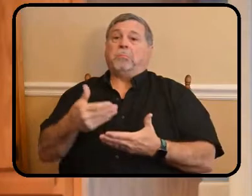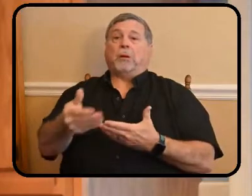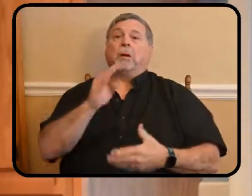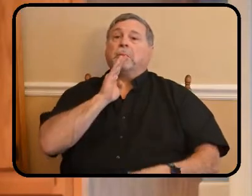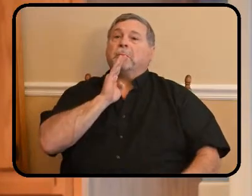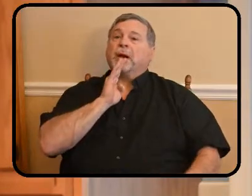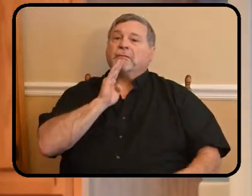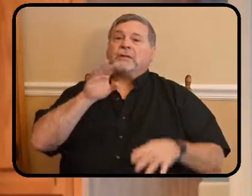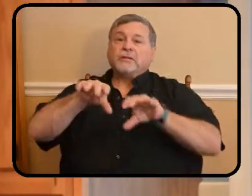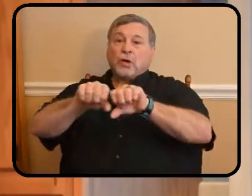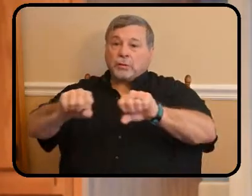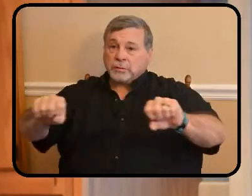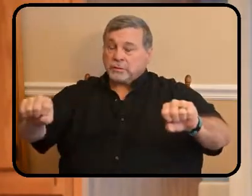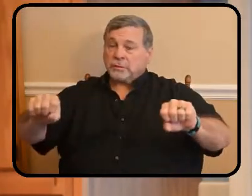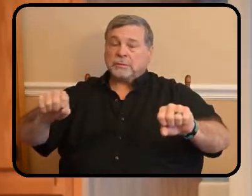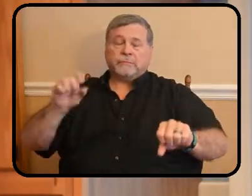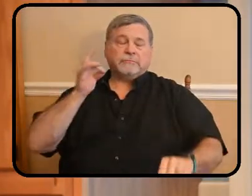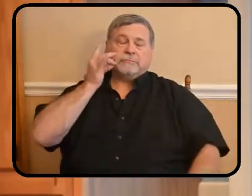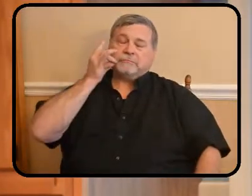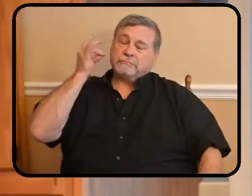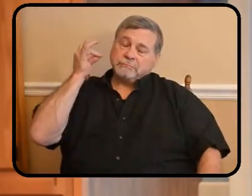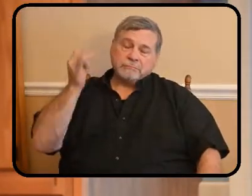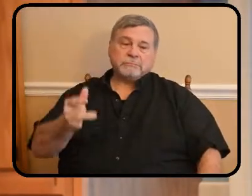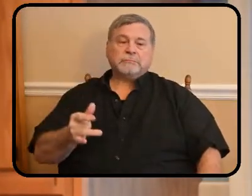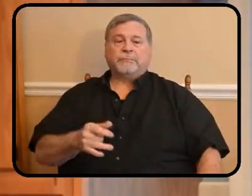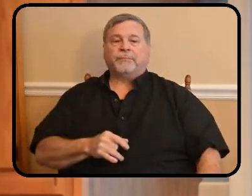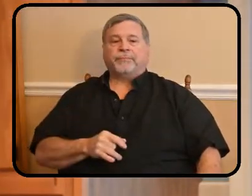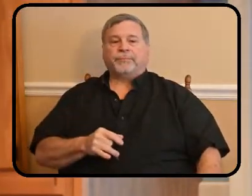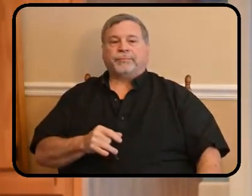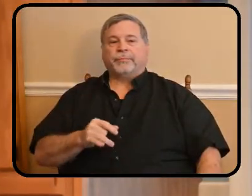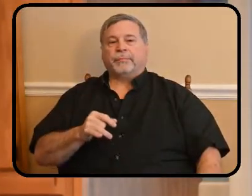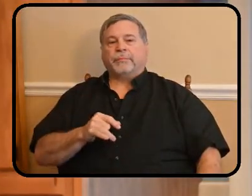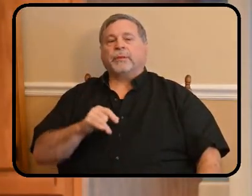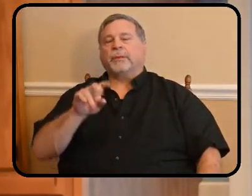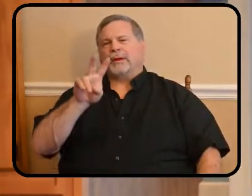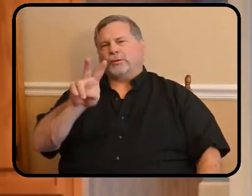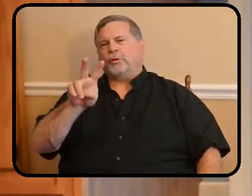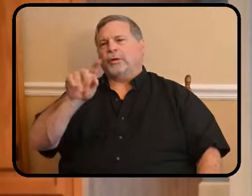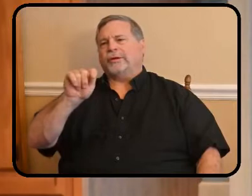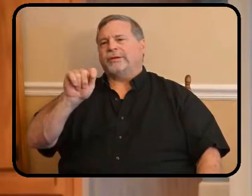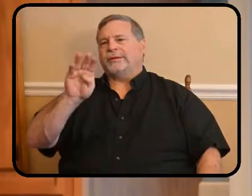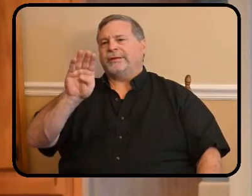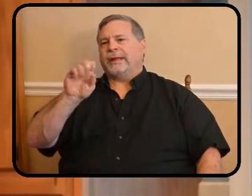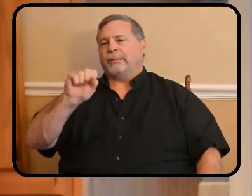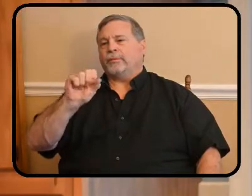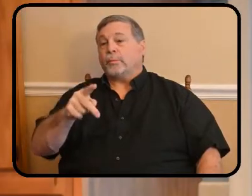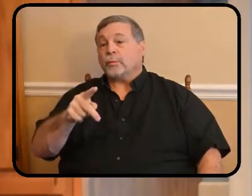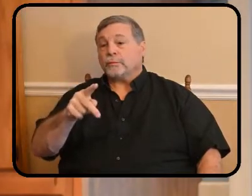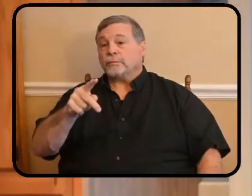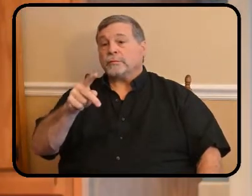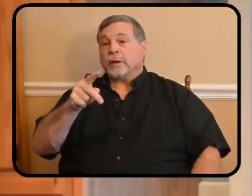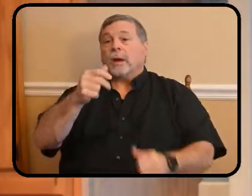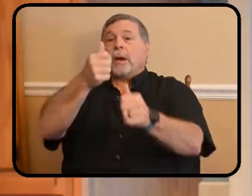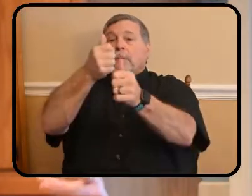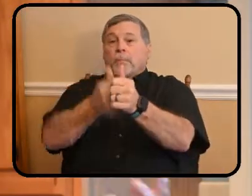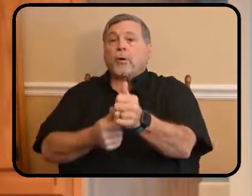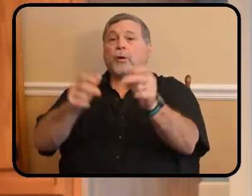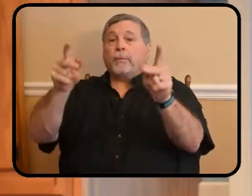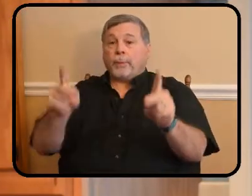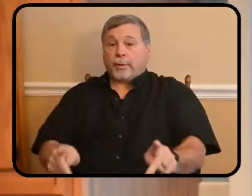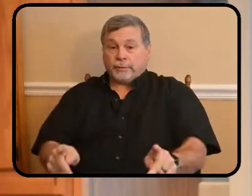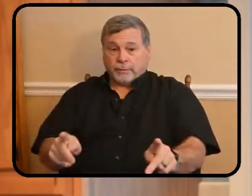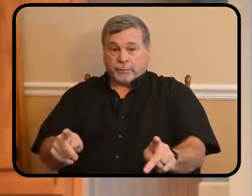of our vendors locally, and it's phenomenal sausage. But I put about 2 tablespoons per person in here. So 2 eggs,